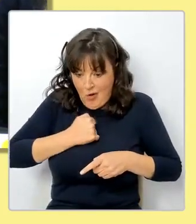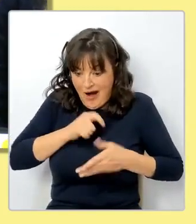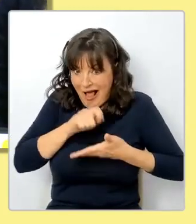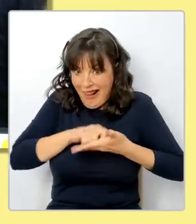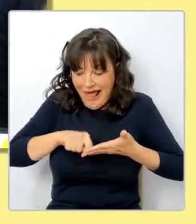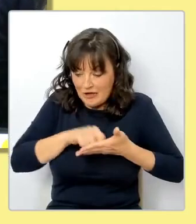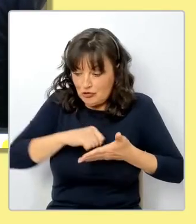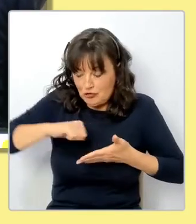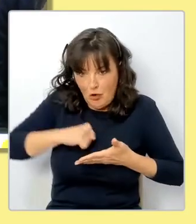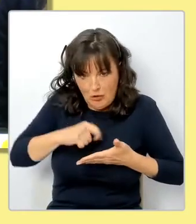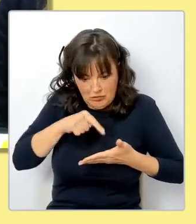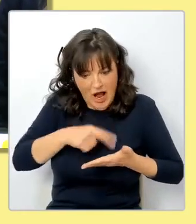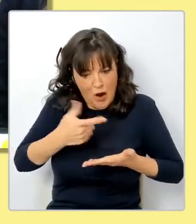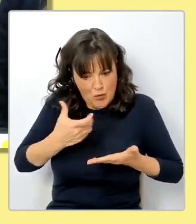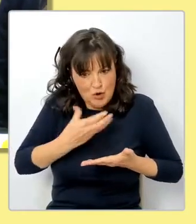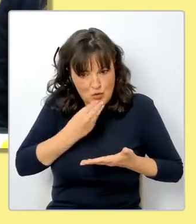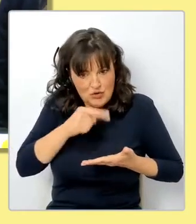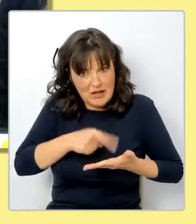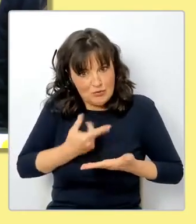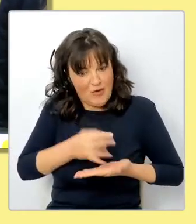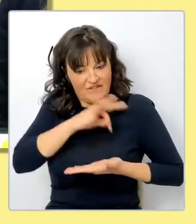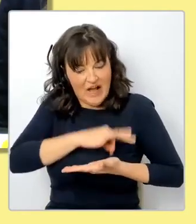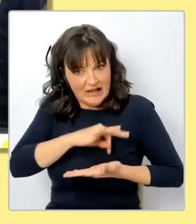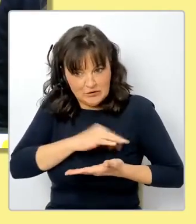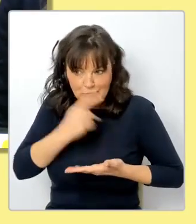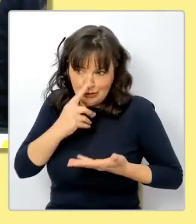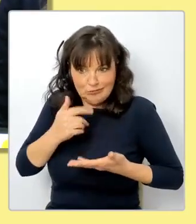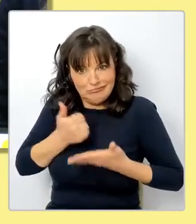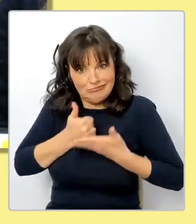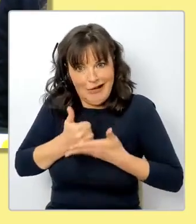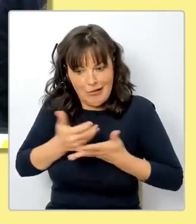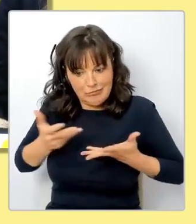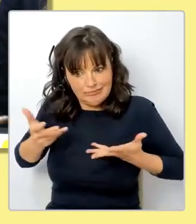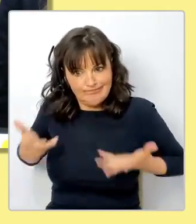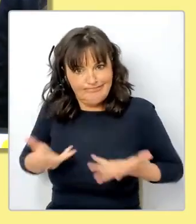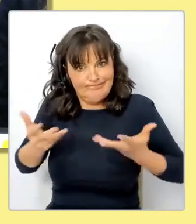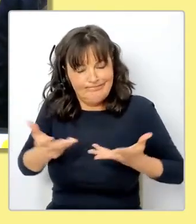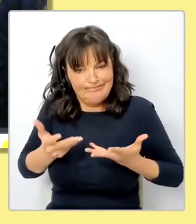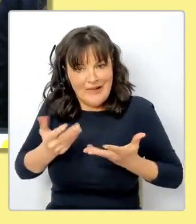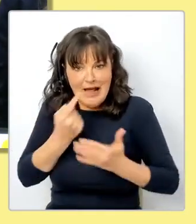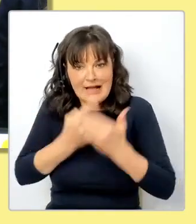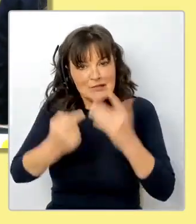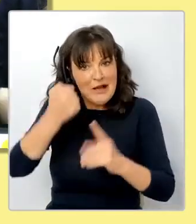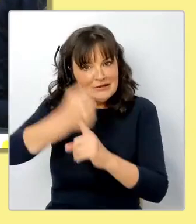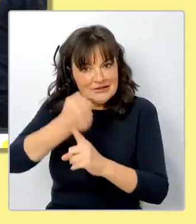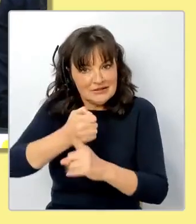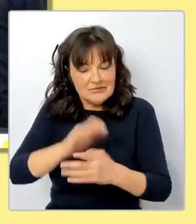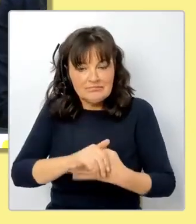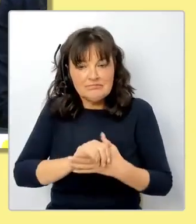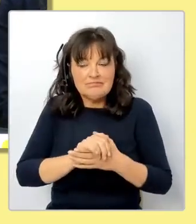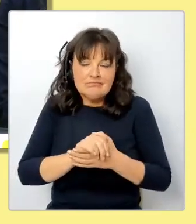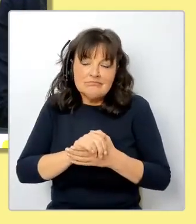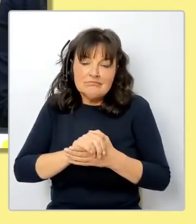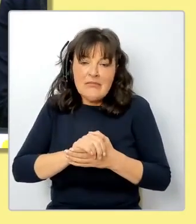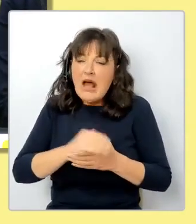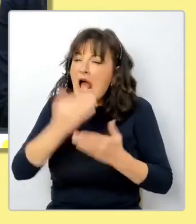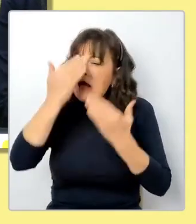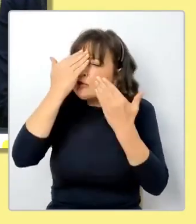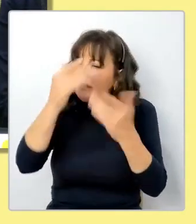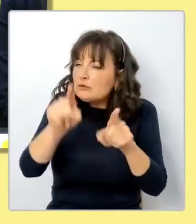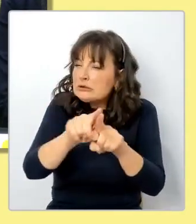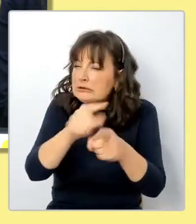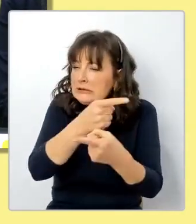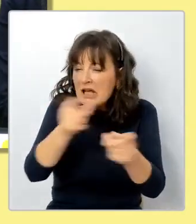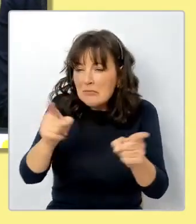cause for independence. I don't know about you, but whilst the polls are, they come and go, I'm disappointed that